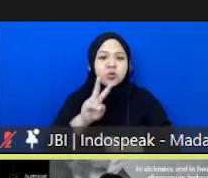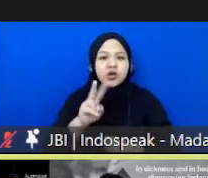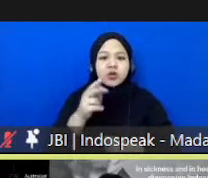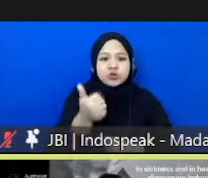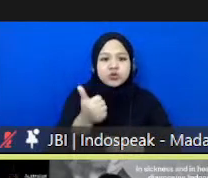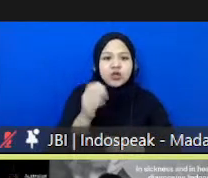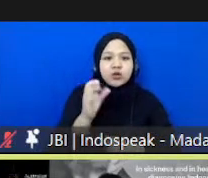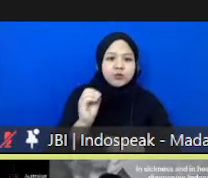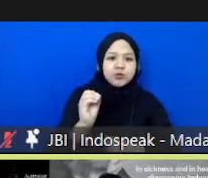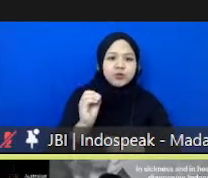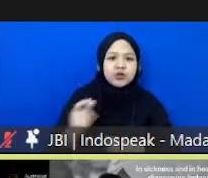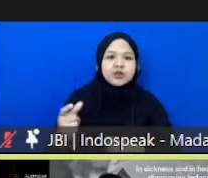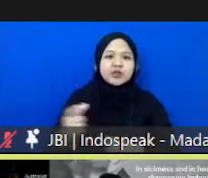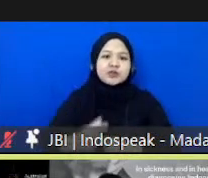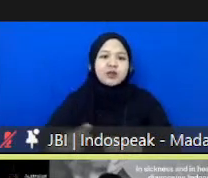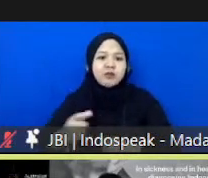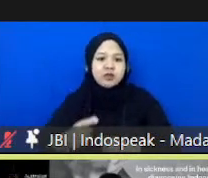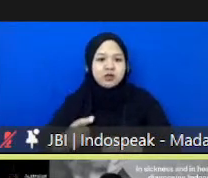the